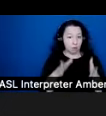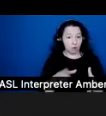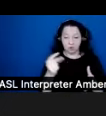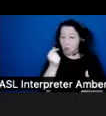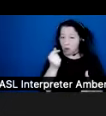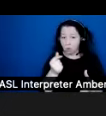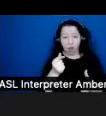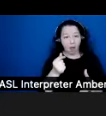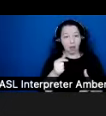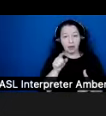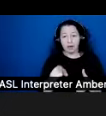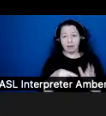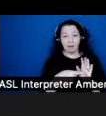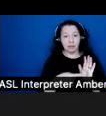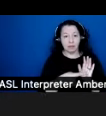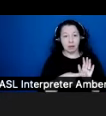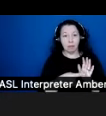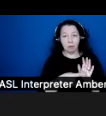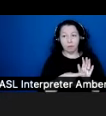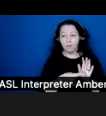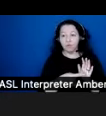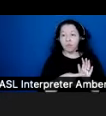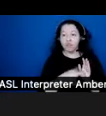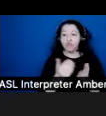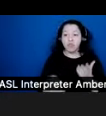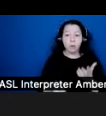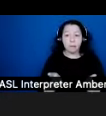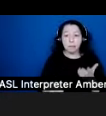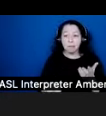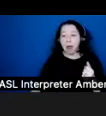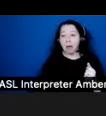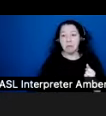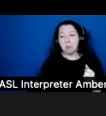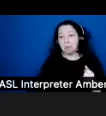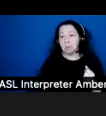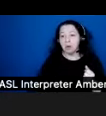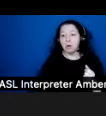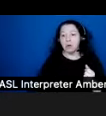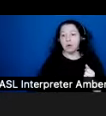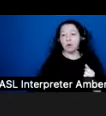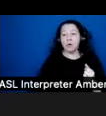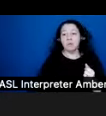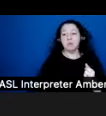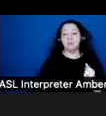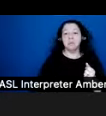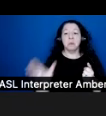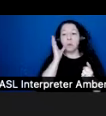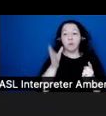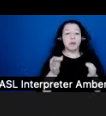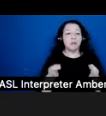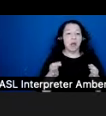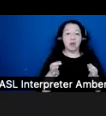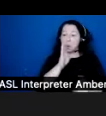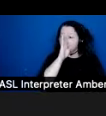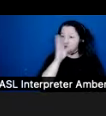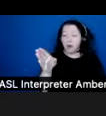this example, right? So maybe they're like, I'm gonna go straight to the person who is